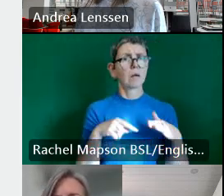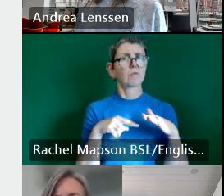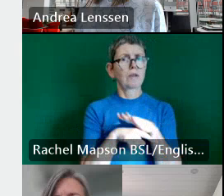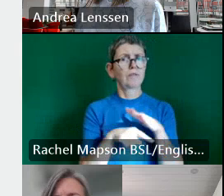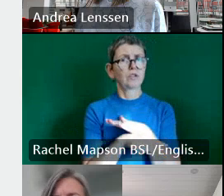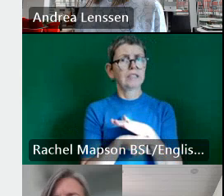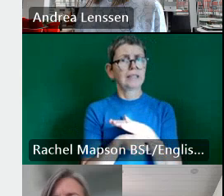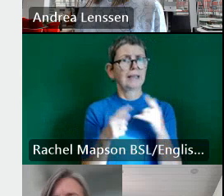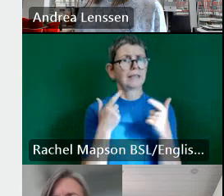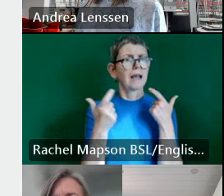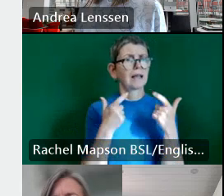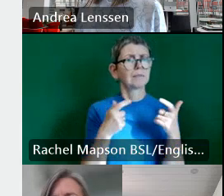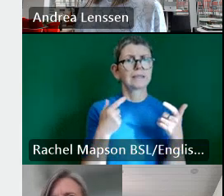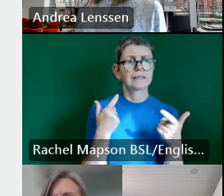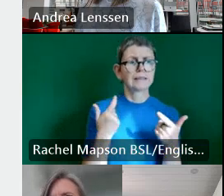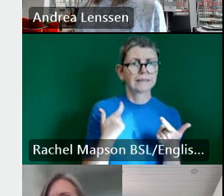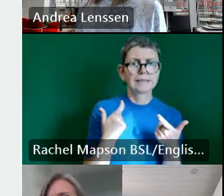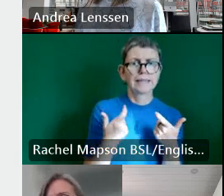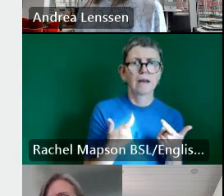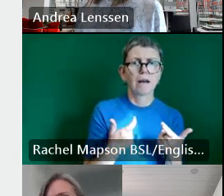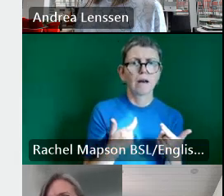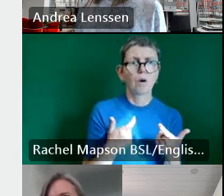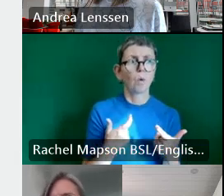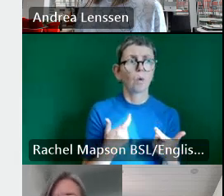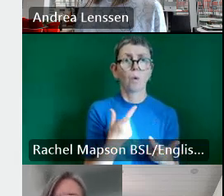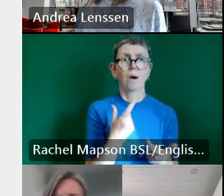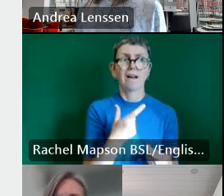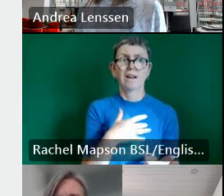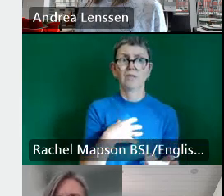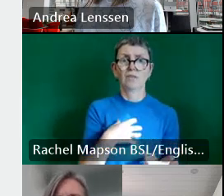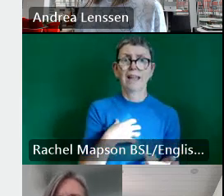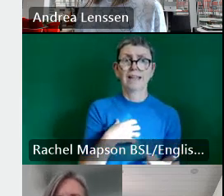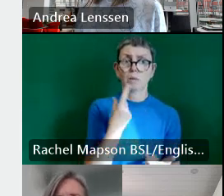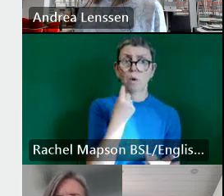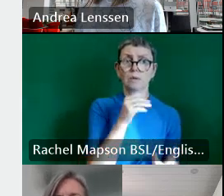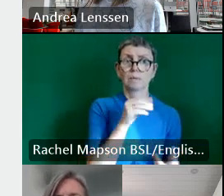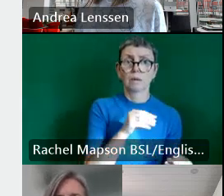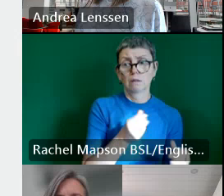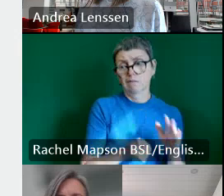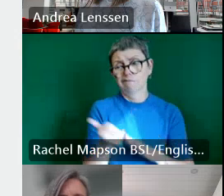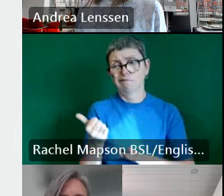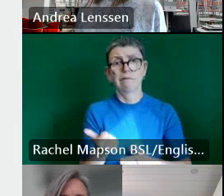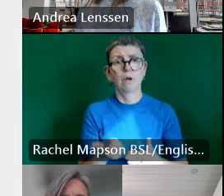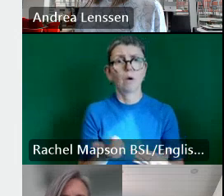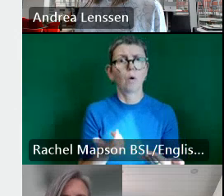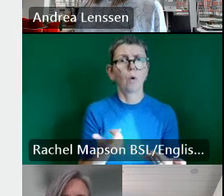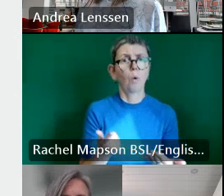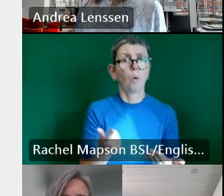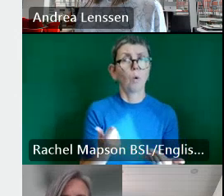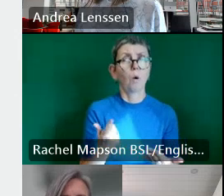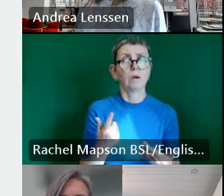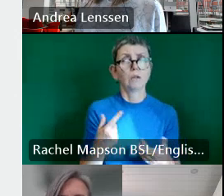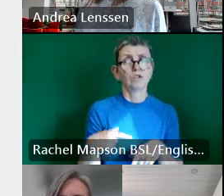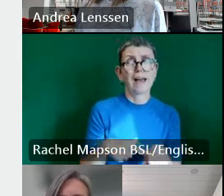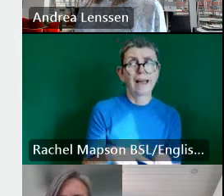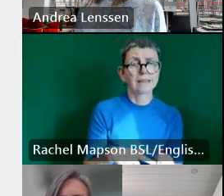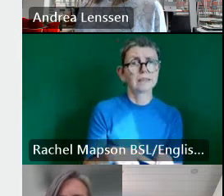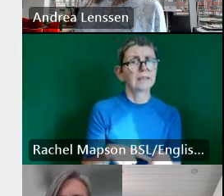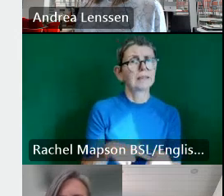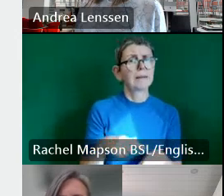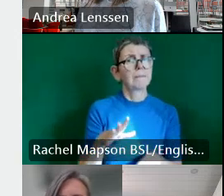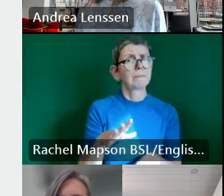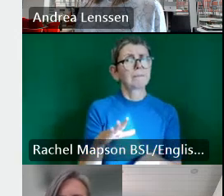if they were afraid to be deported, or if they were coming from an area where they were being tracked, they wouldn't want to be a part of the track and trace